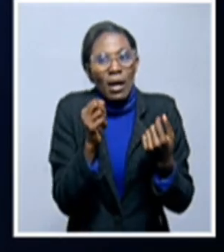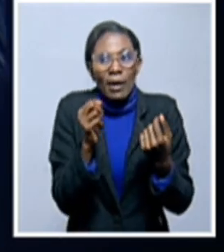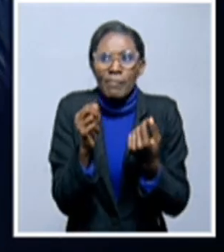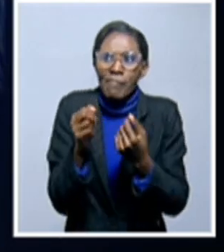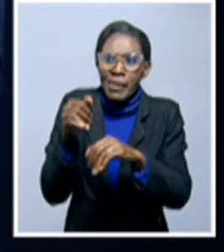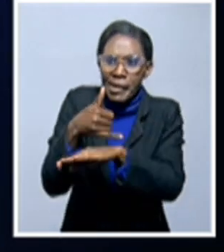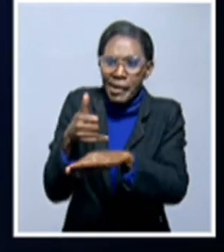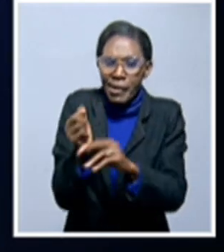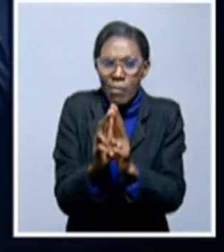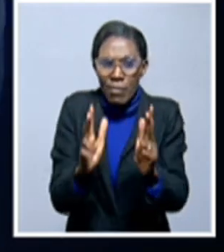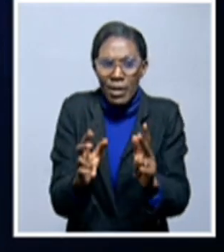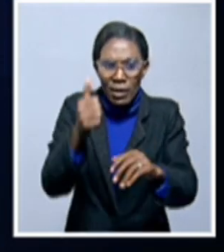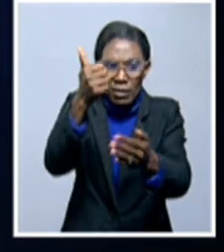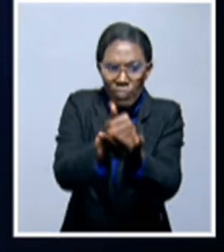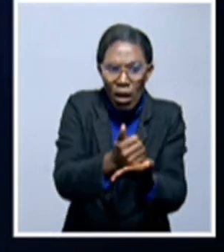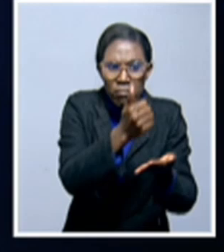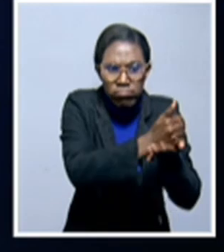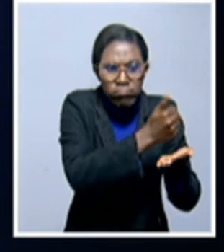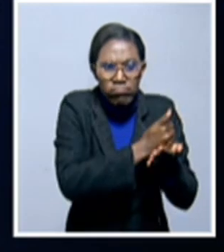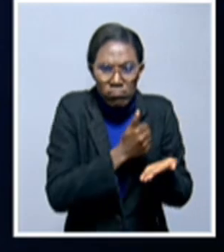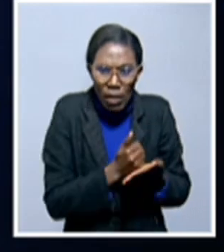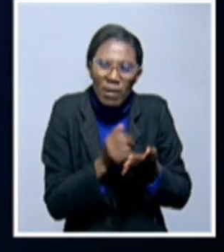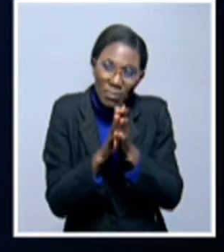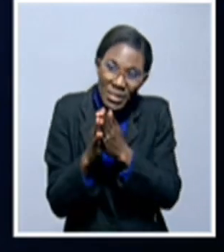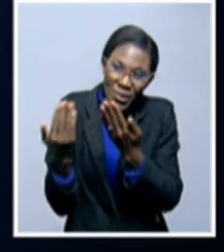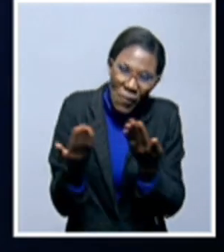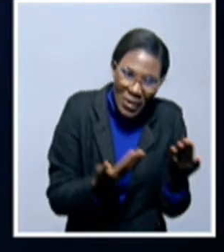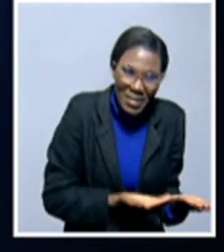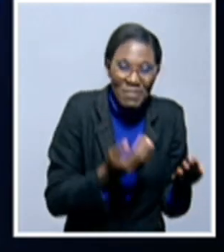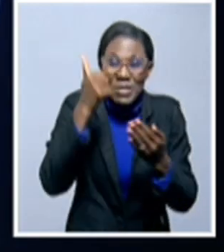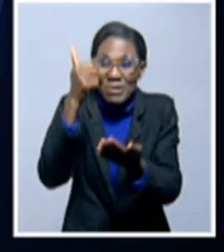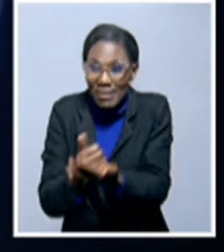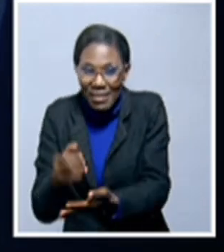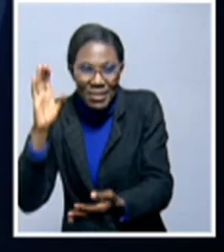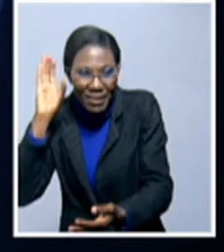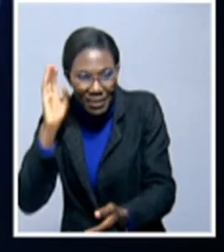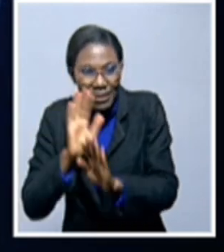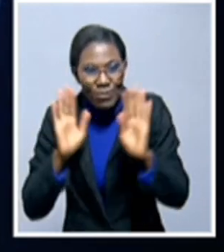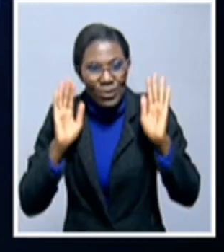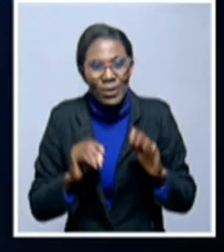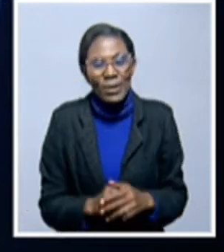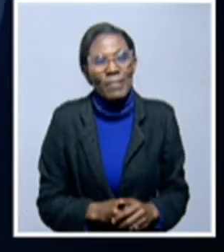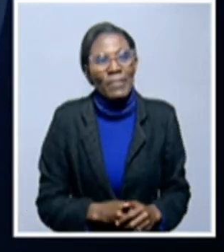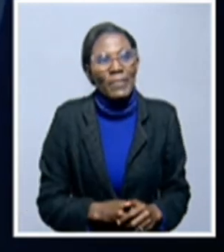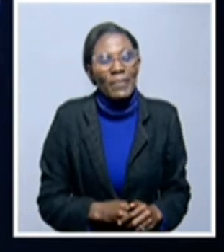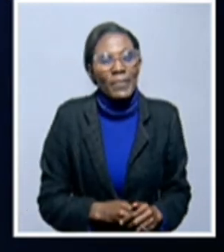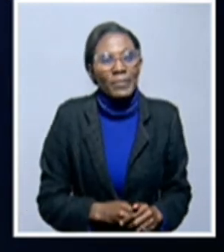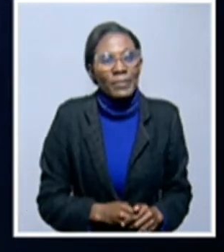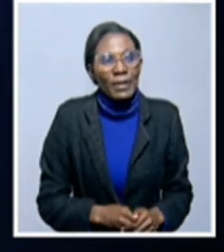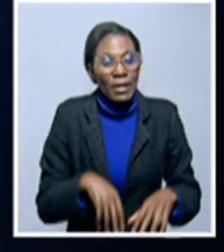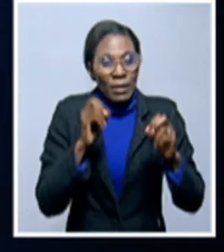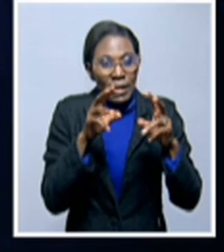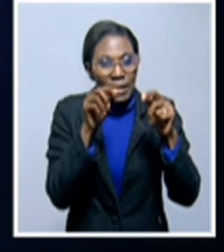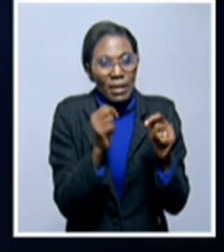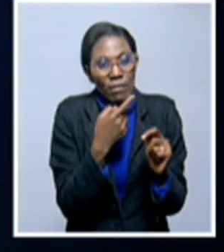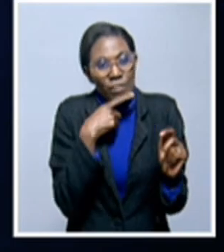they just have to come to Parliament, and you can avail such a space to them. Good to know. Saki Kadikwa, as Public